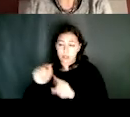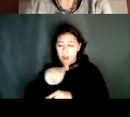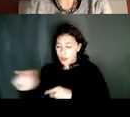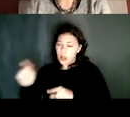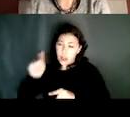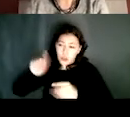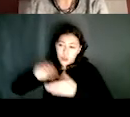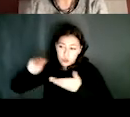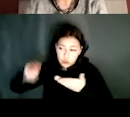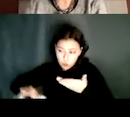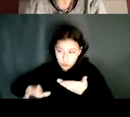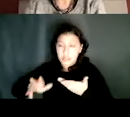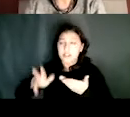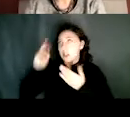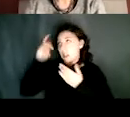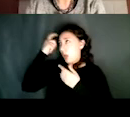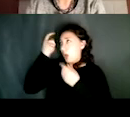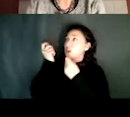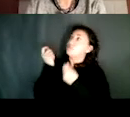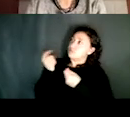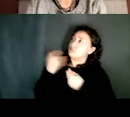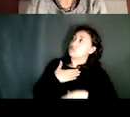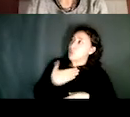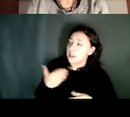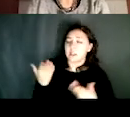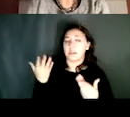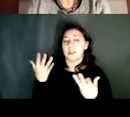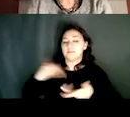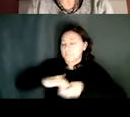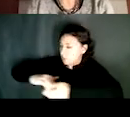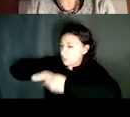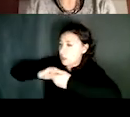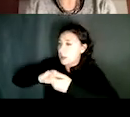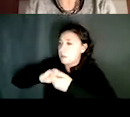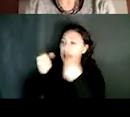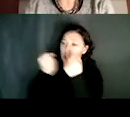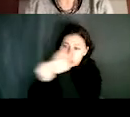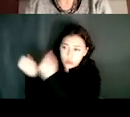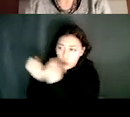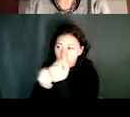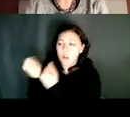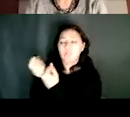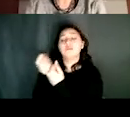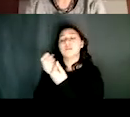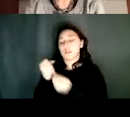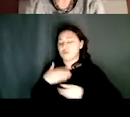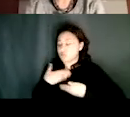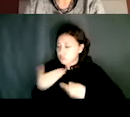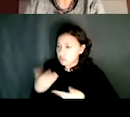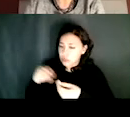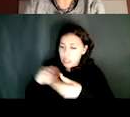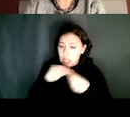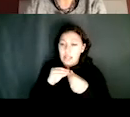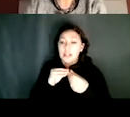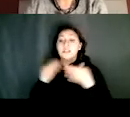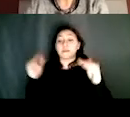environment of collective engagement and support. Further, several students wrote how his work on critical trans studies has